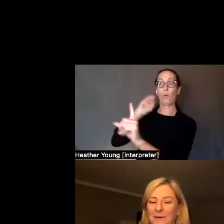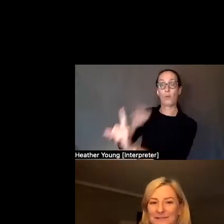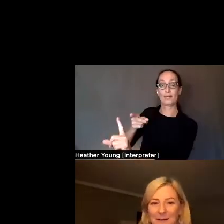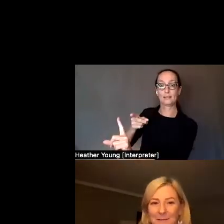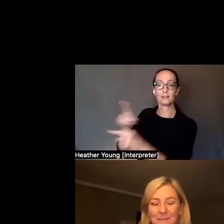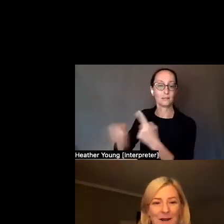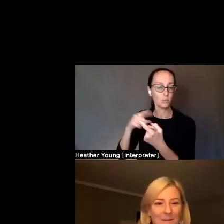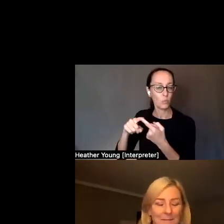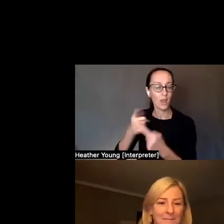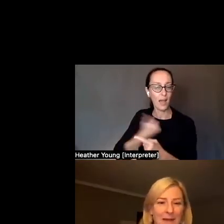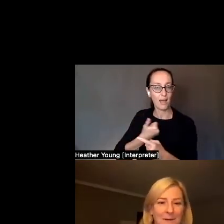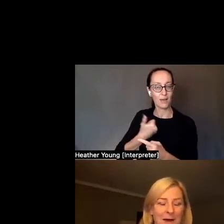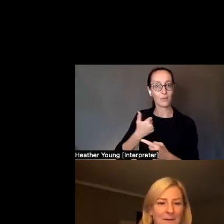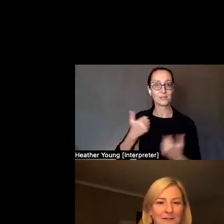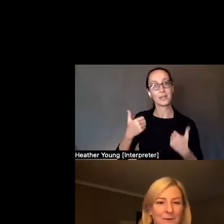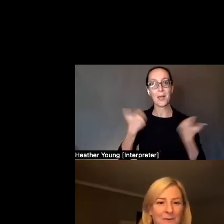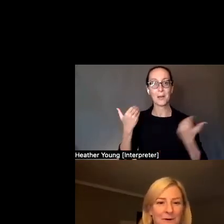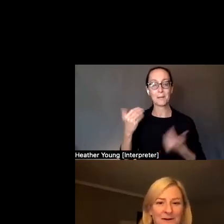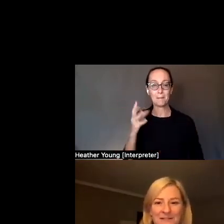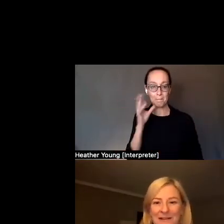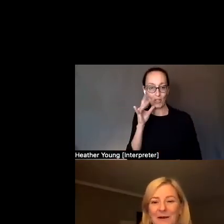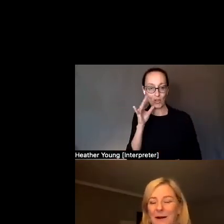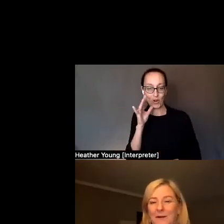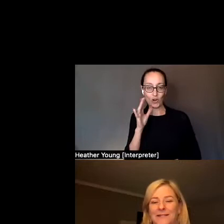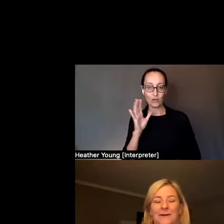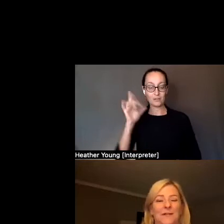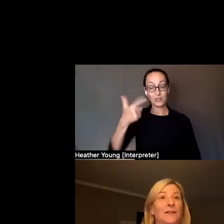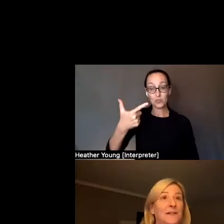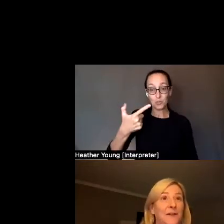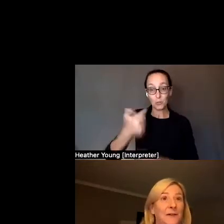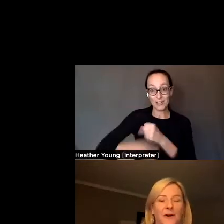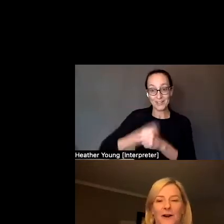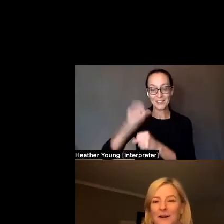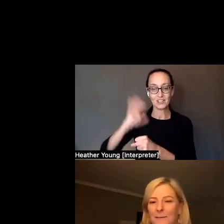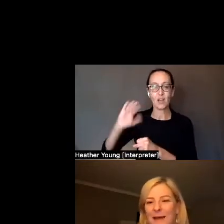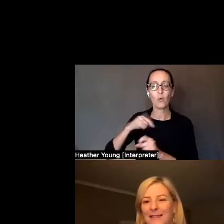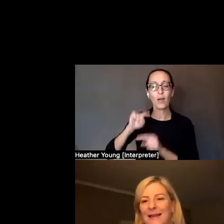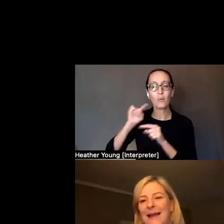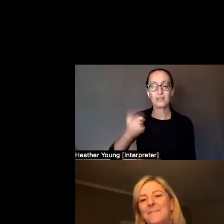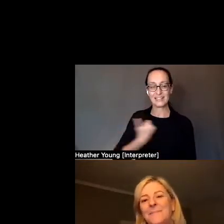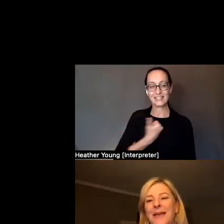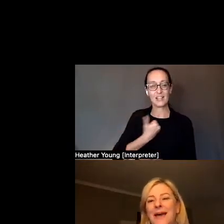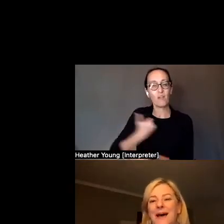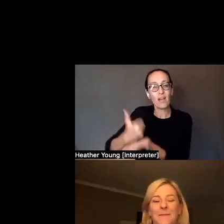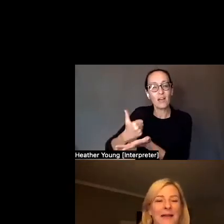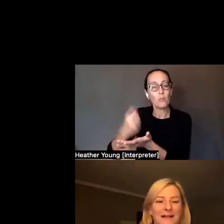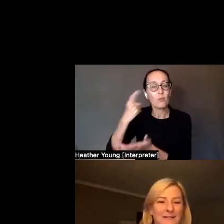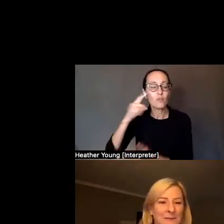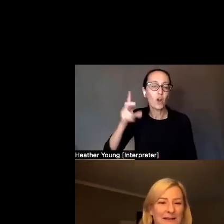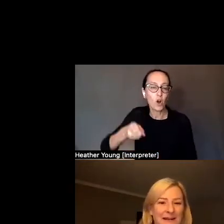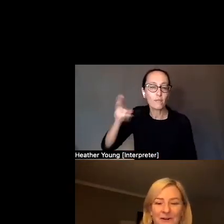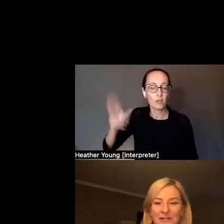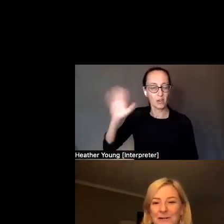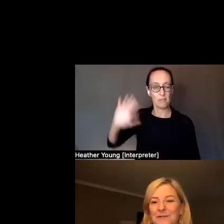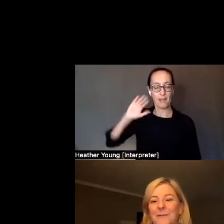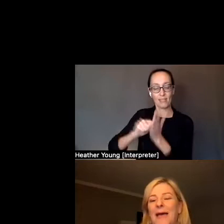I was a young baby mama 21 years ago. It was called Self-Help for Hard of Hearing back in that day. And I still